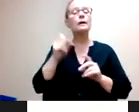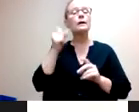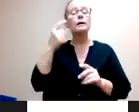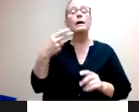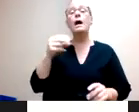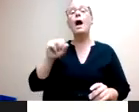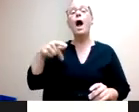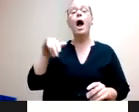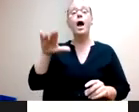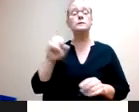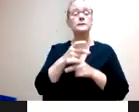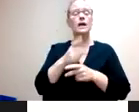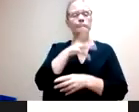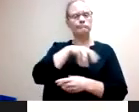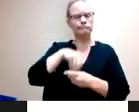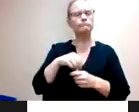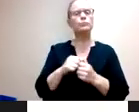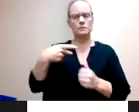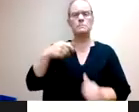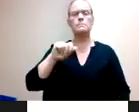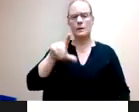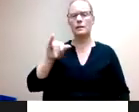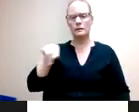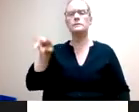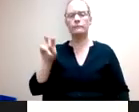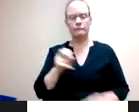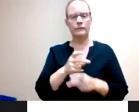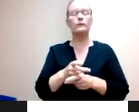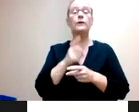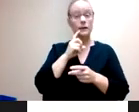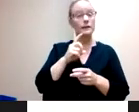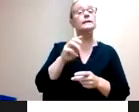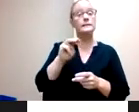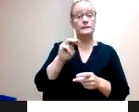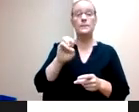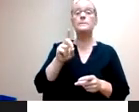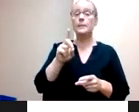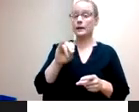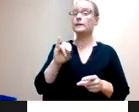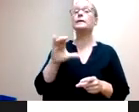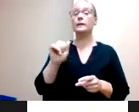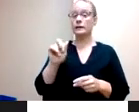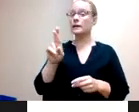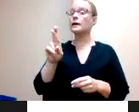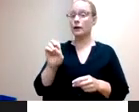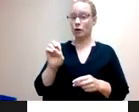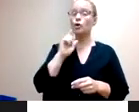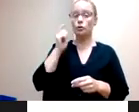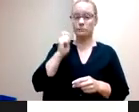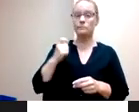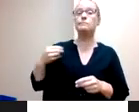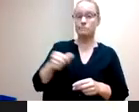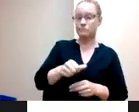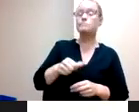care. It is when you are in your land, it is a Medicare benefit. Many other insurances also offer